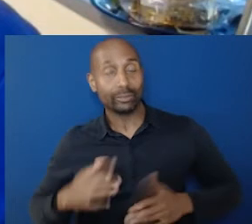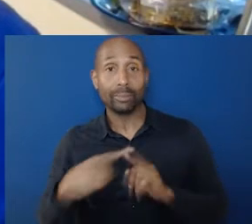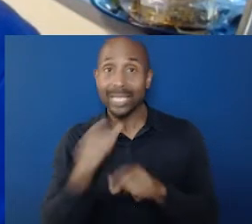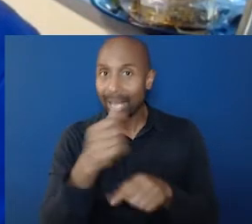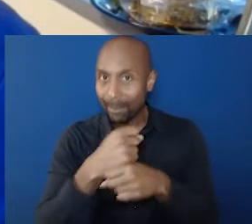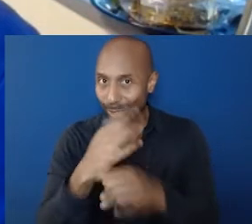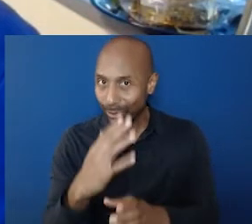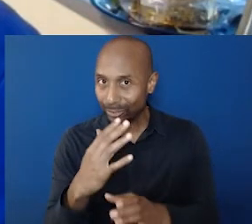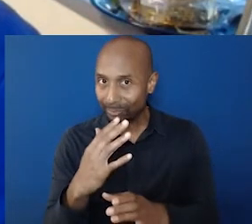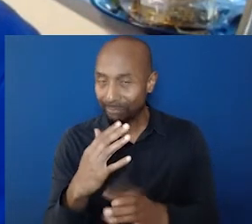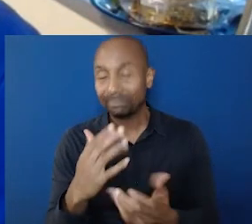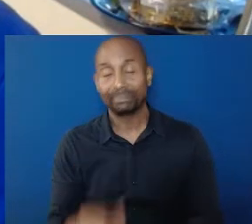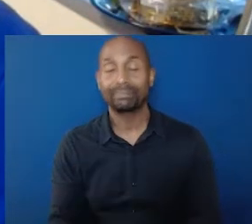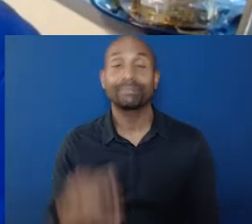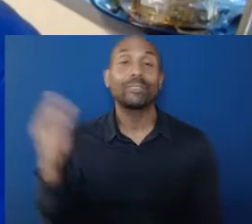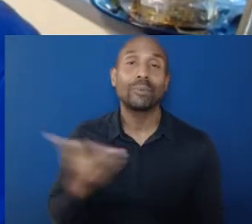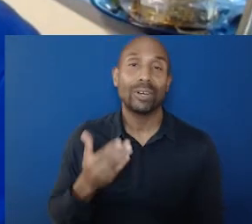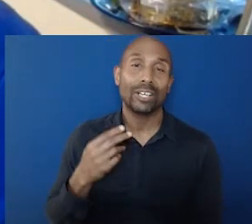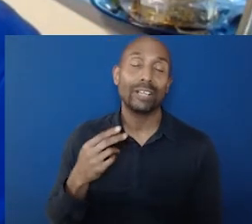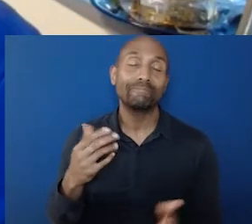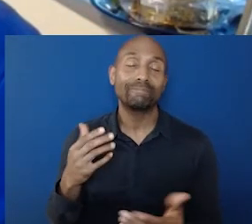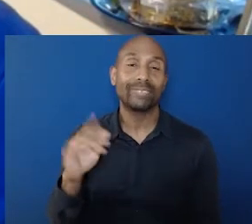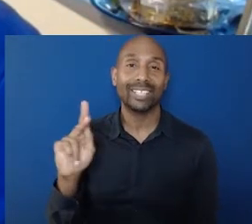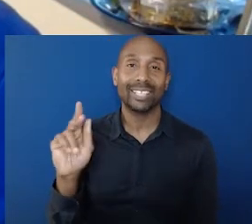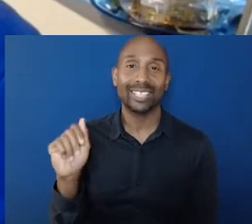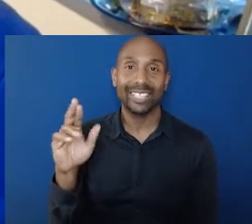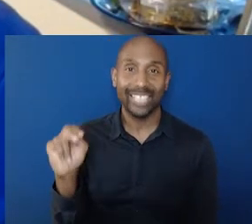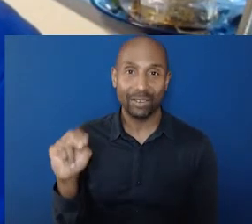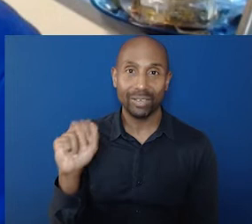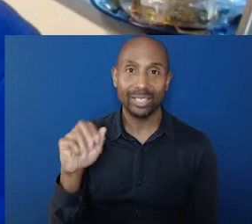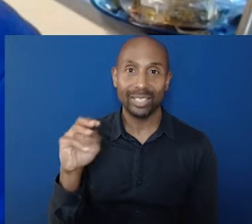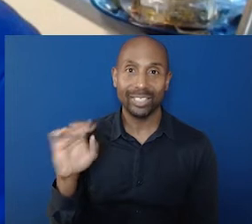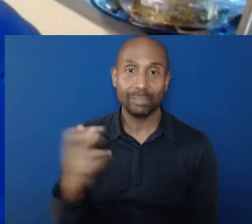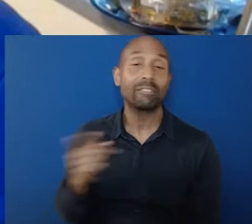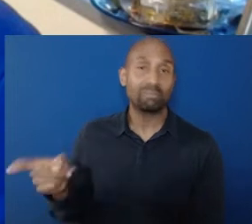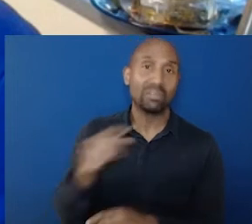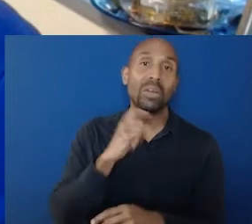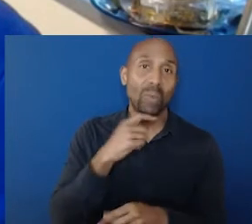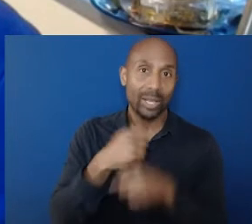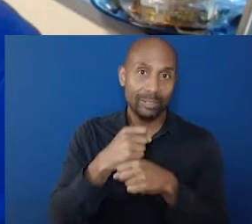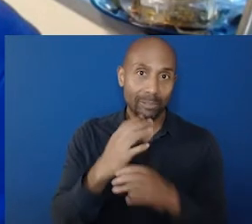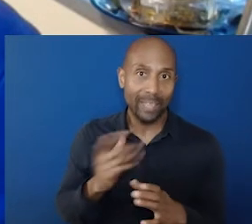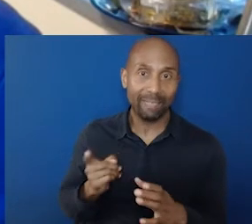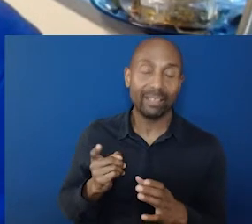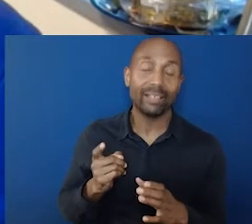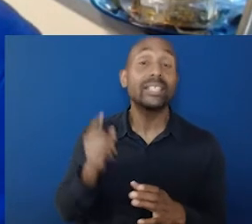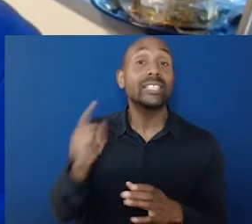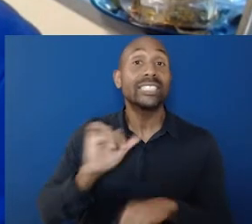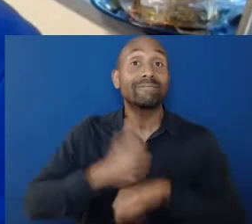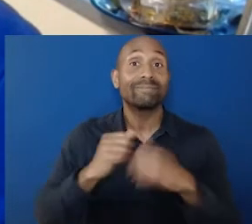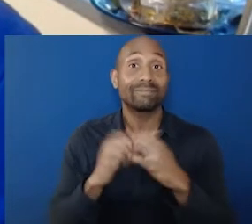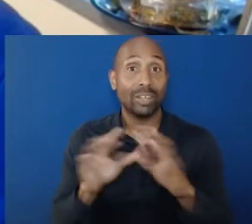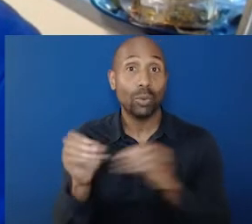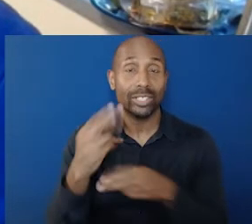Now, I'd like to welcome our guests, Karen Smith, metalsmith, and founder of We Wield the Hammer, and